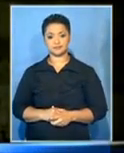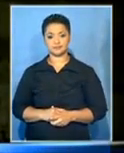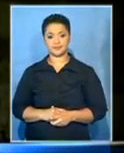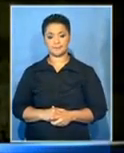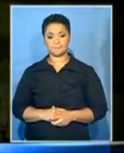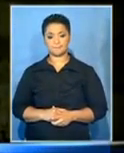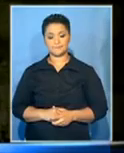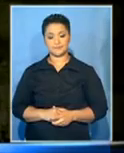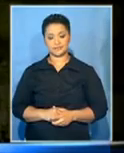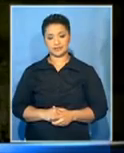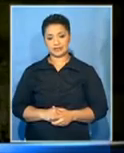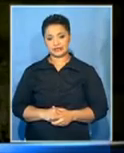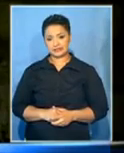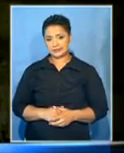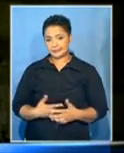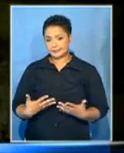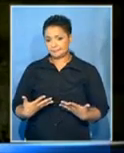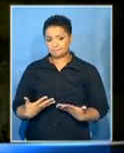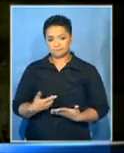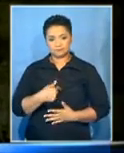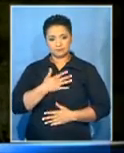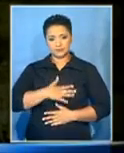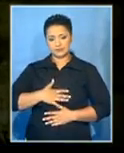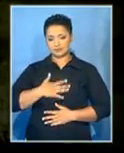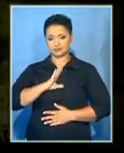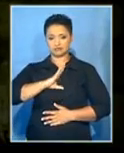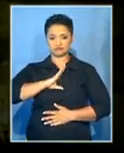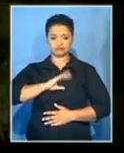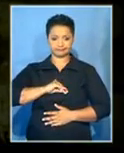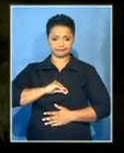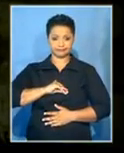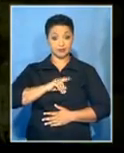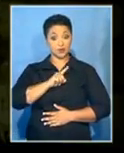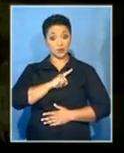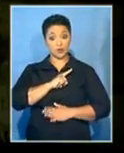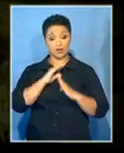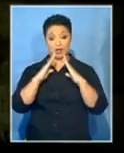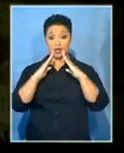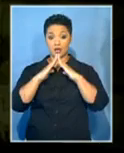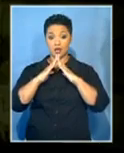He feels very desperate and very sad because this house is